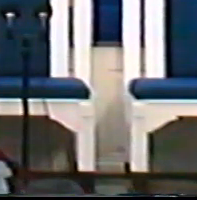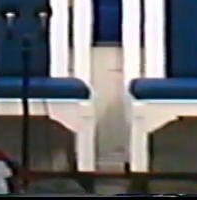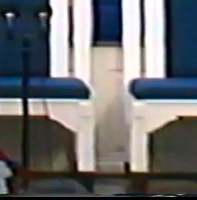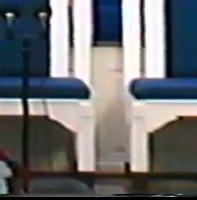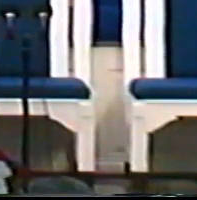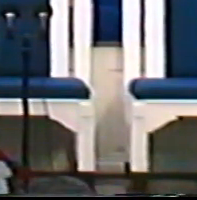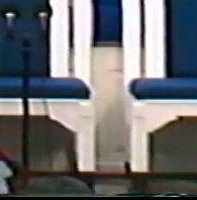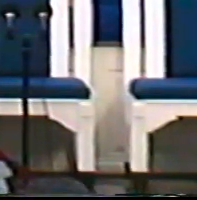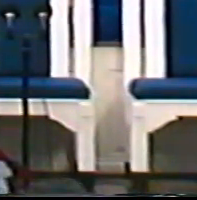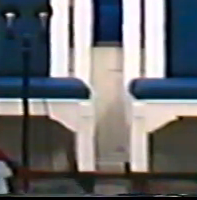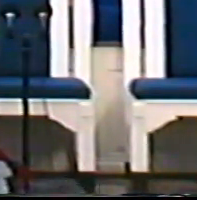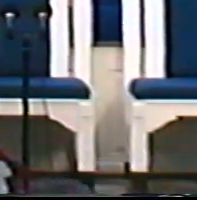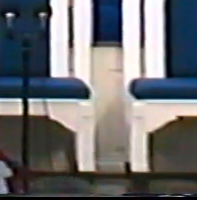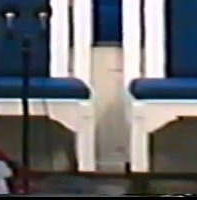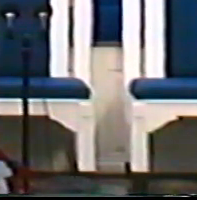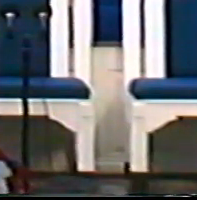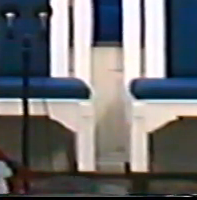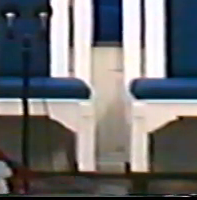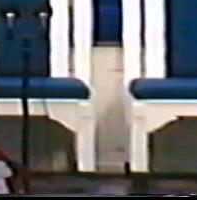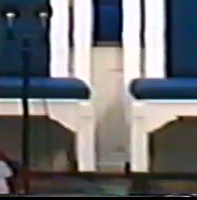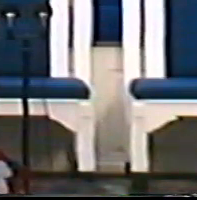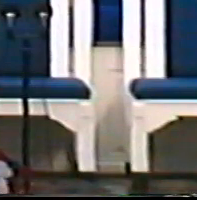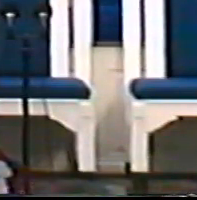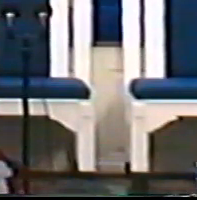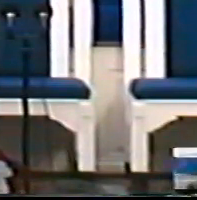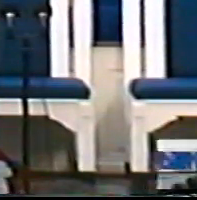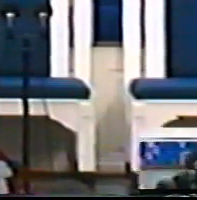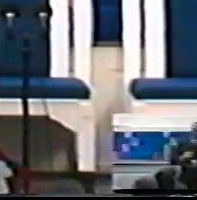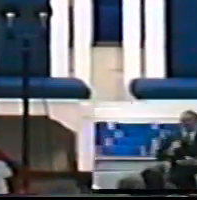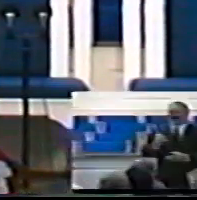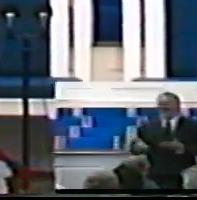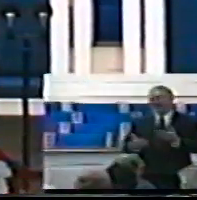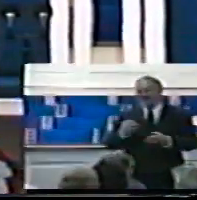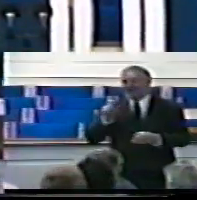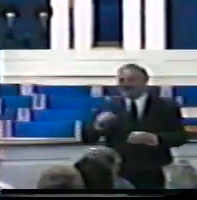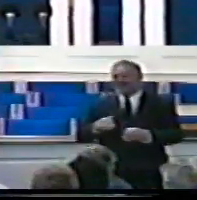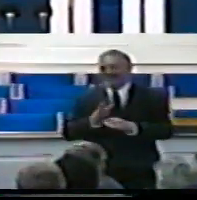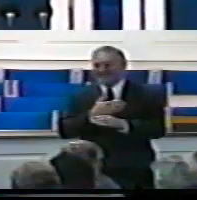I may, after a while, I may need to get out of the mess I'm in right now.